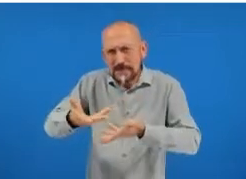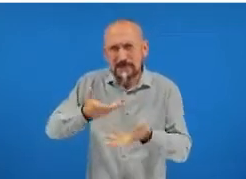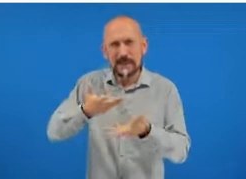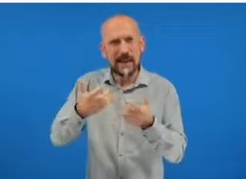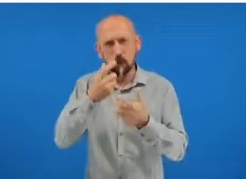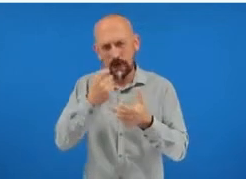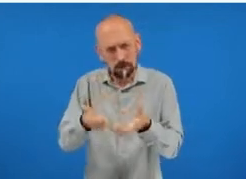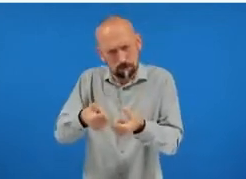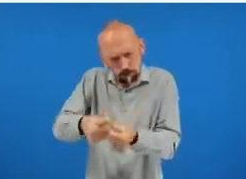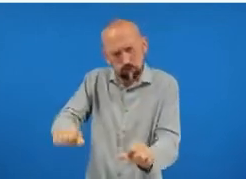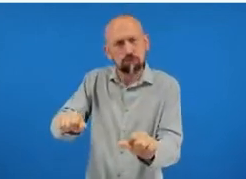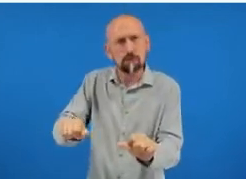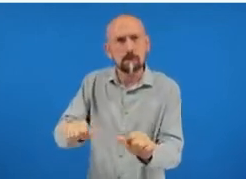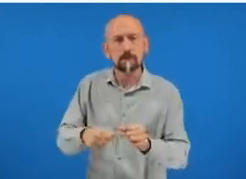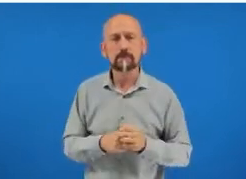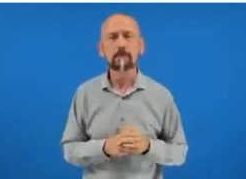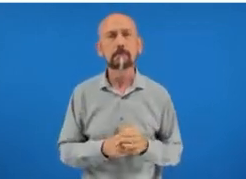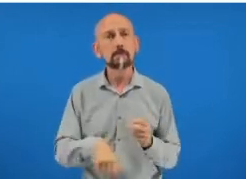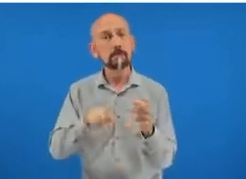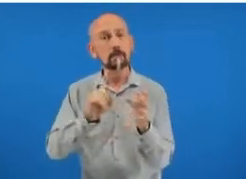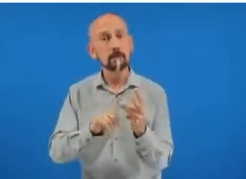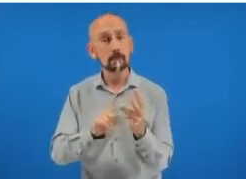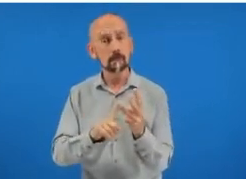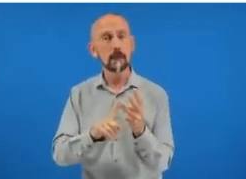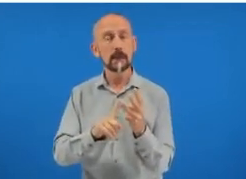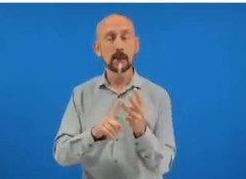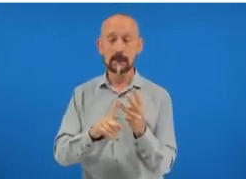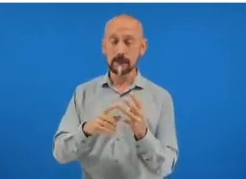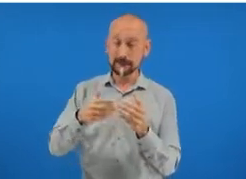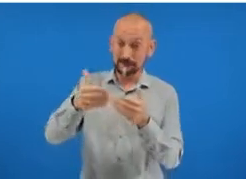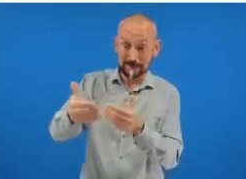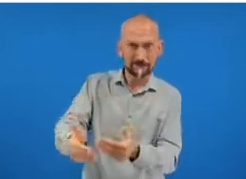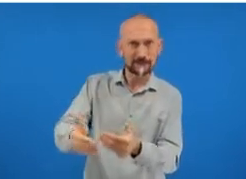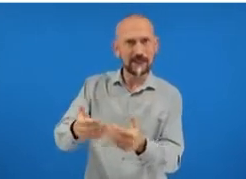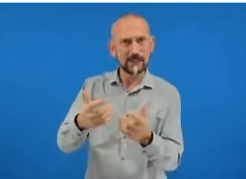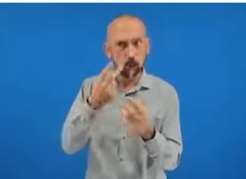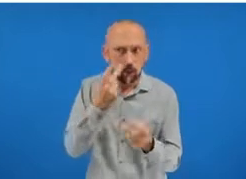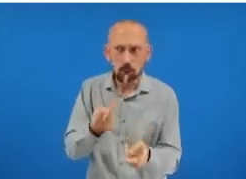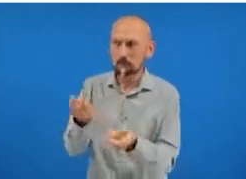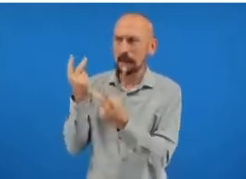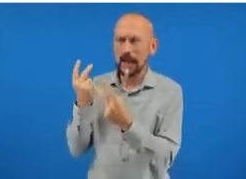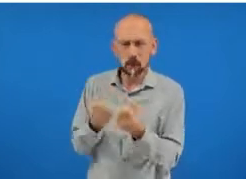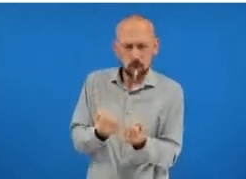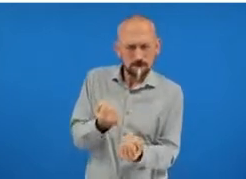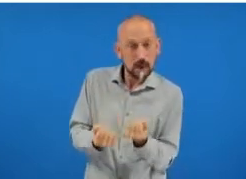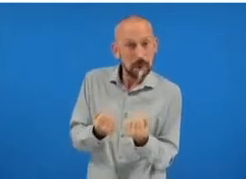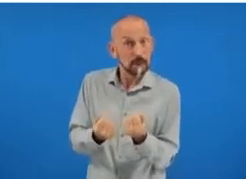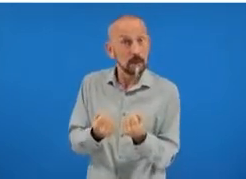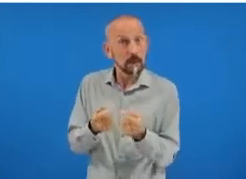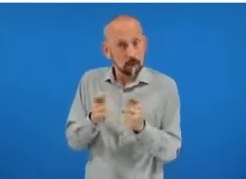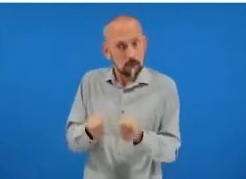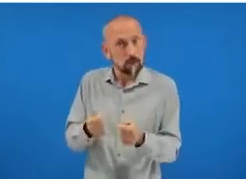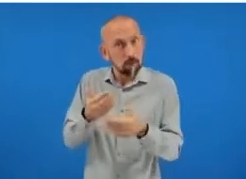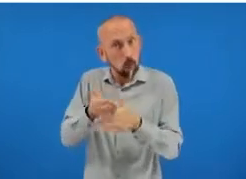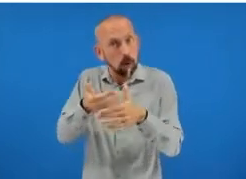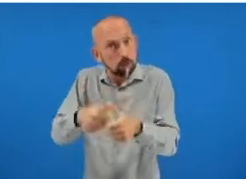problem. And at the third stage of evaluating how well those interventions have worked and then going back to our roadmap to see where